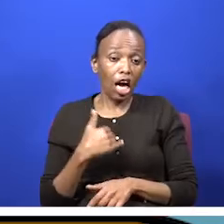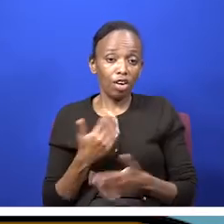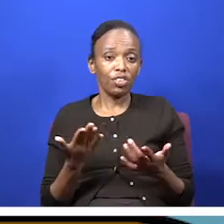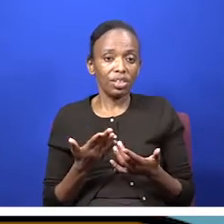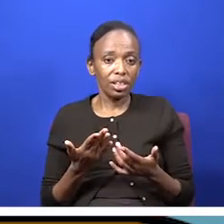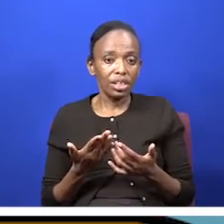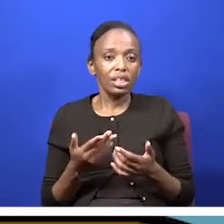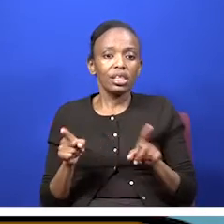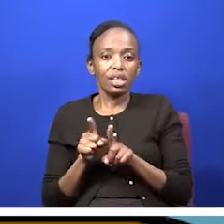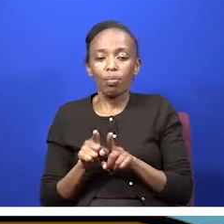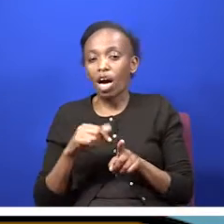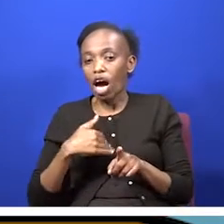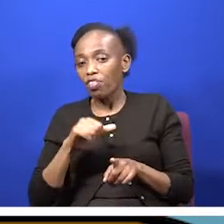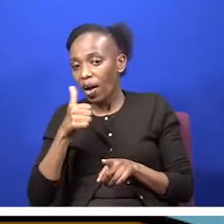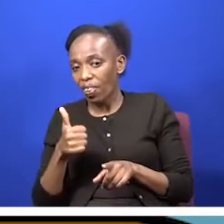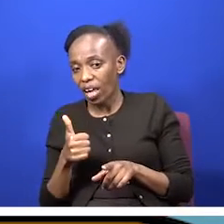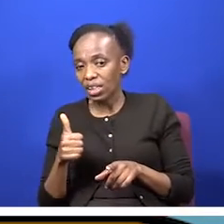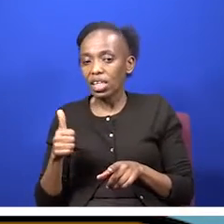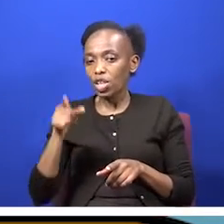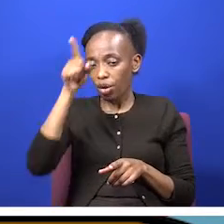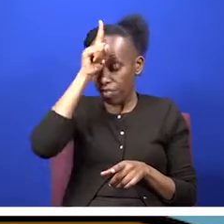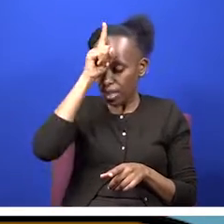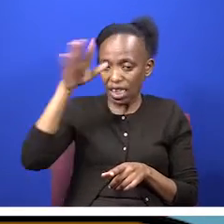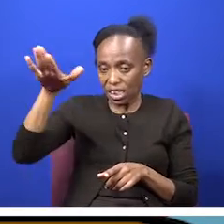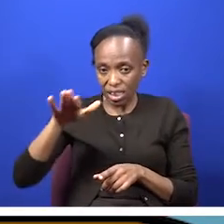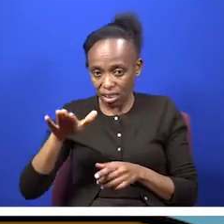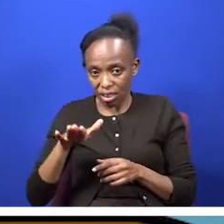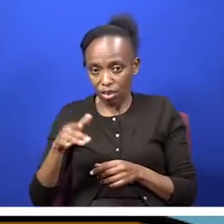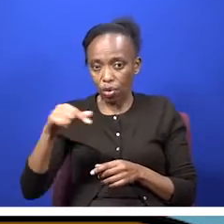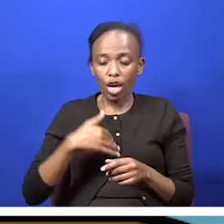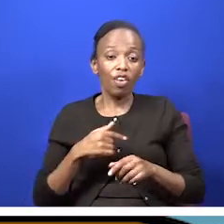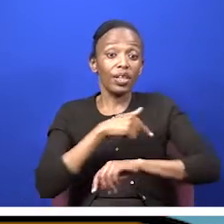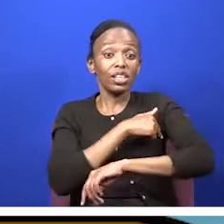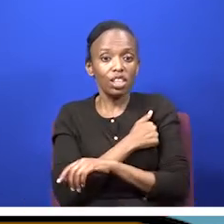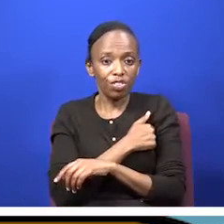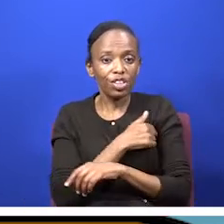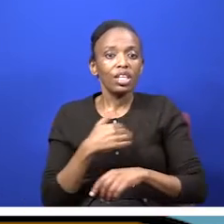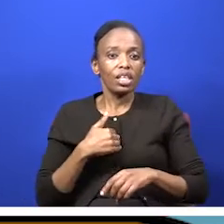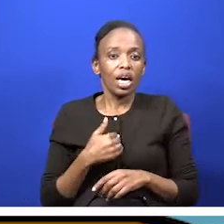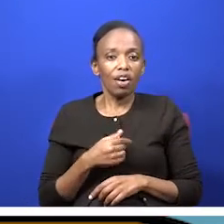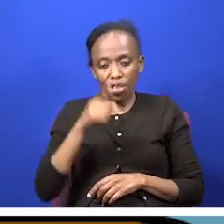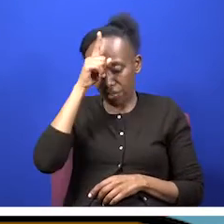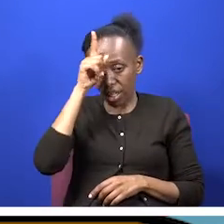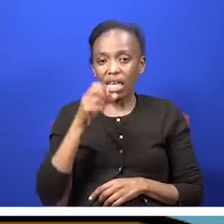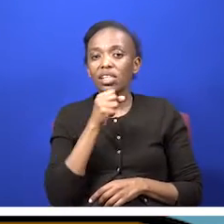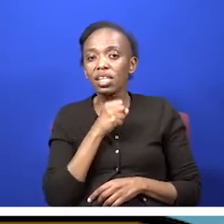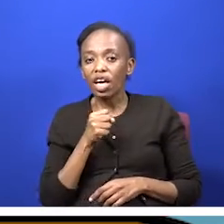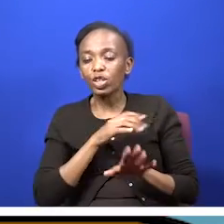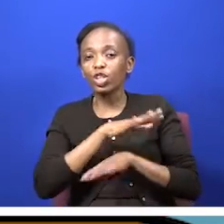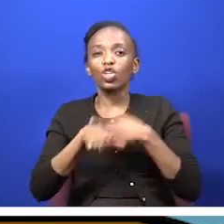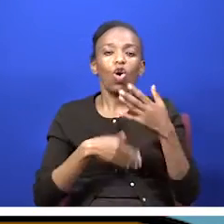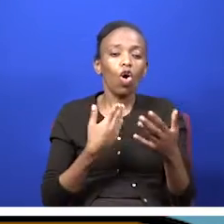secretary. Yes. And then we also have the ones in the rural areas, in the village. We have the chief, we have the